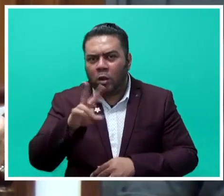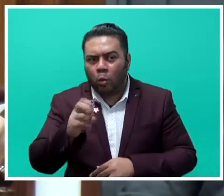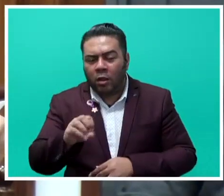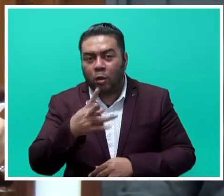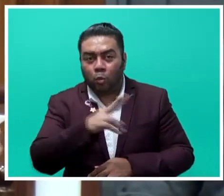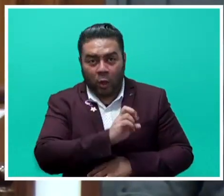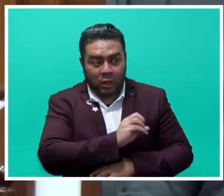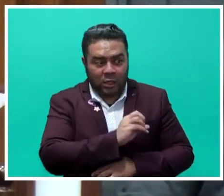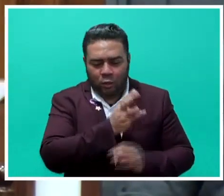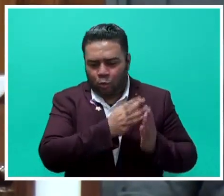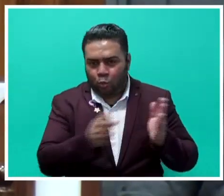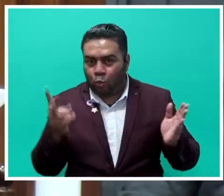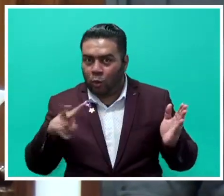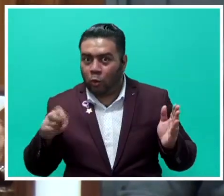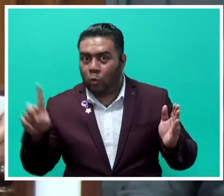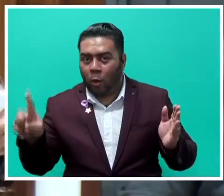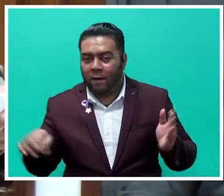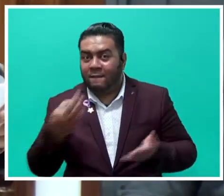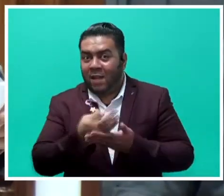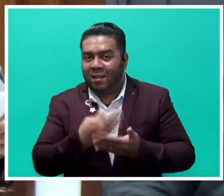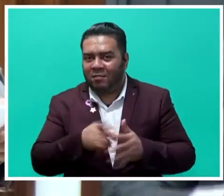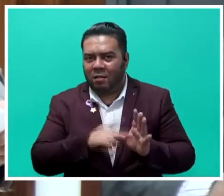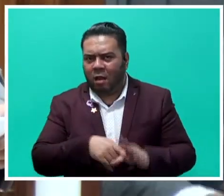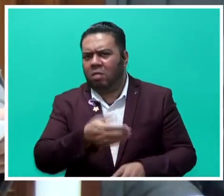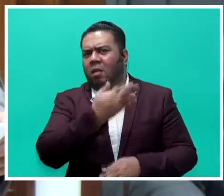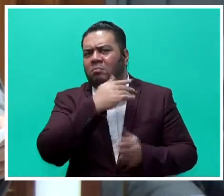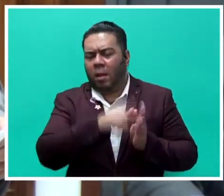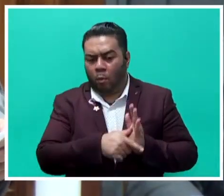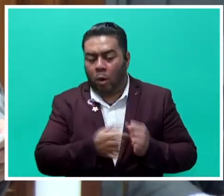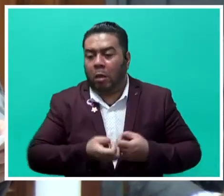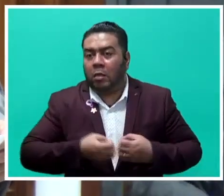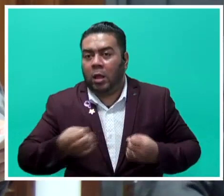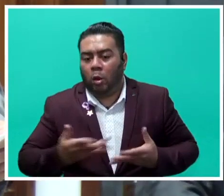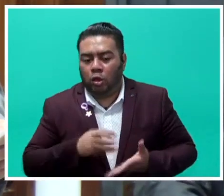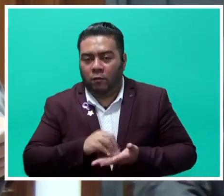2020-2021 financial year, when it was extended to rural and maritime areas.